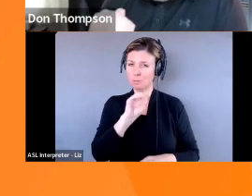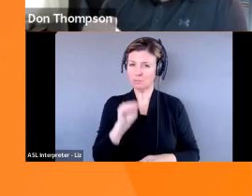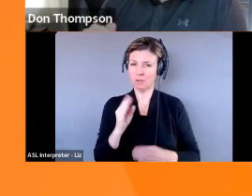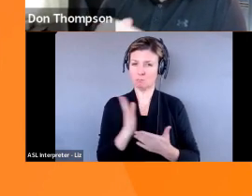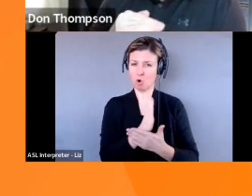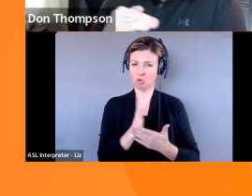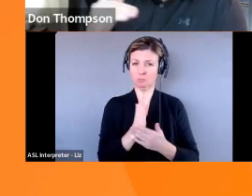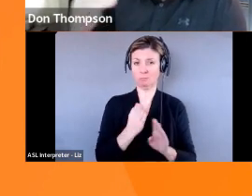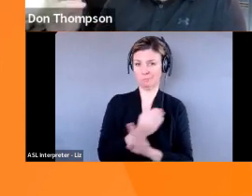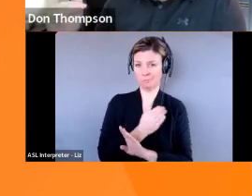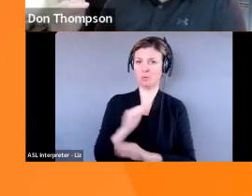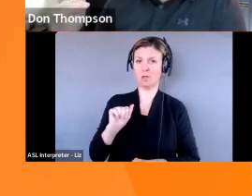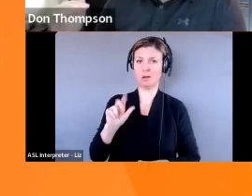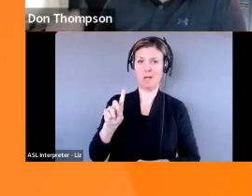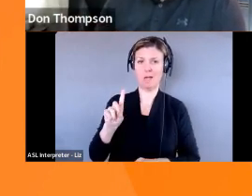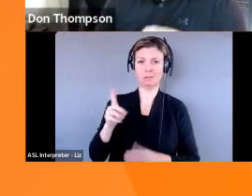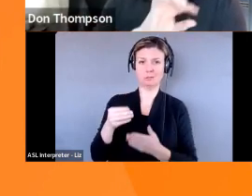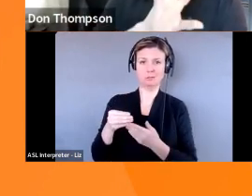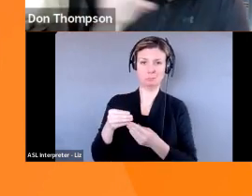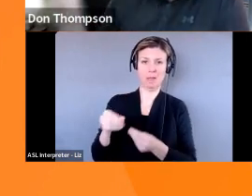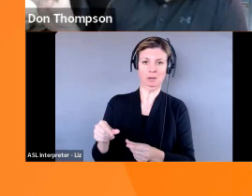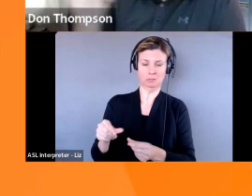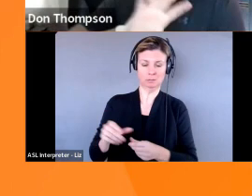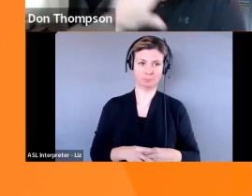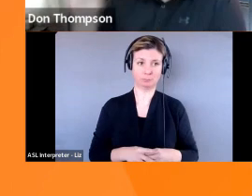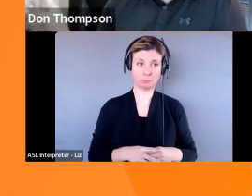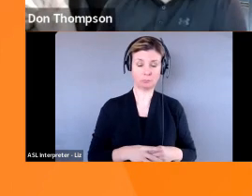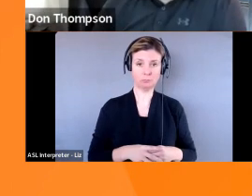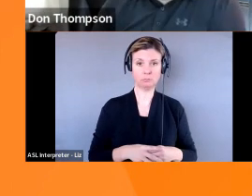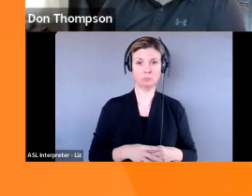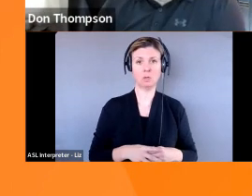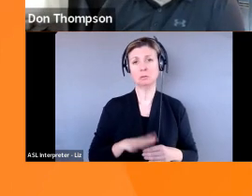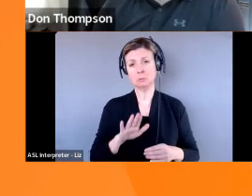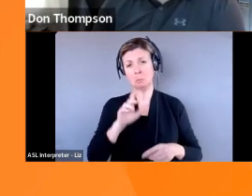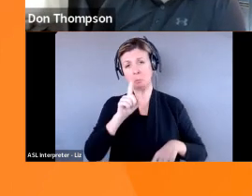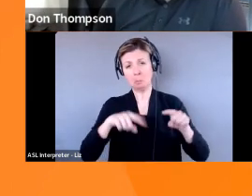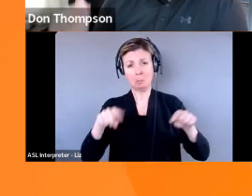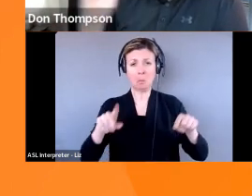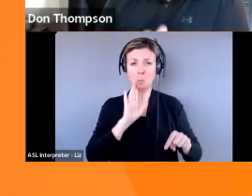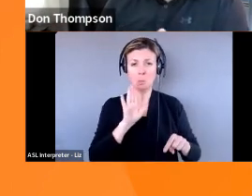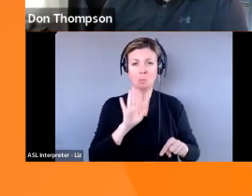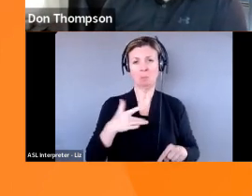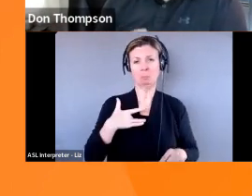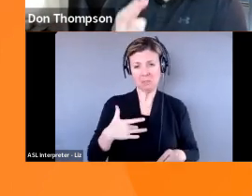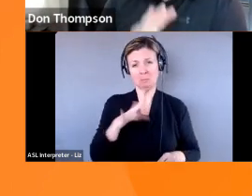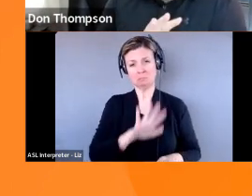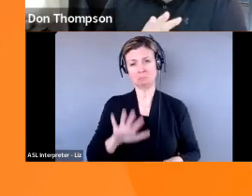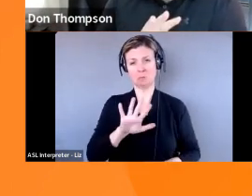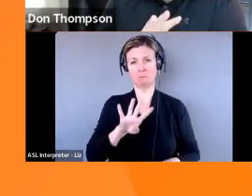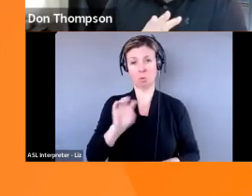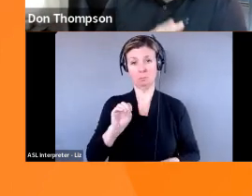It's going to be different for every product, but I kind of use that 40% as a good indicator. I have some clients where we